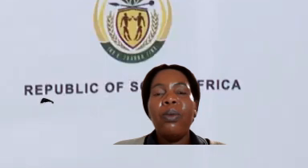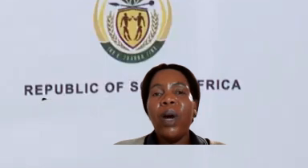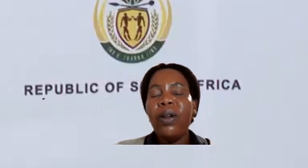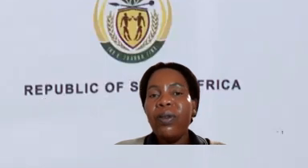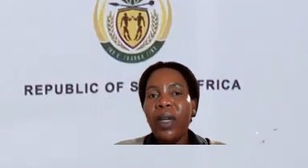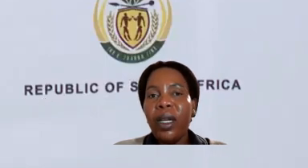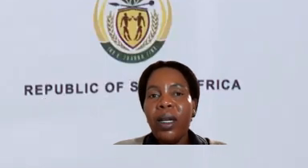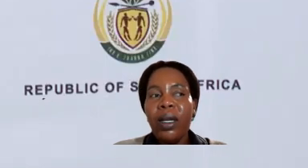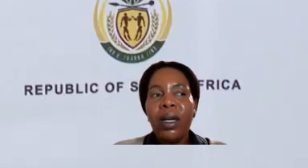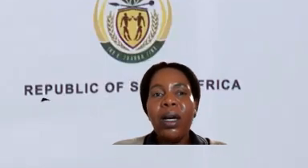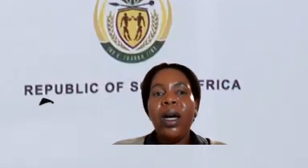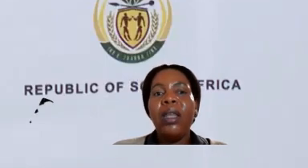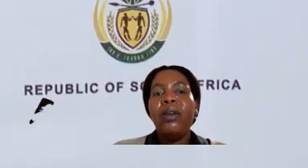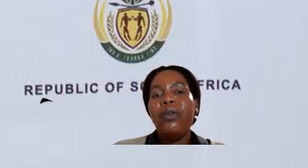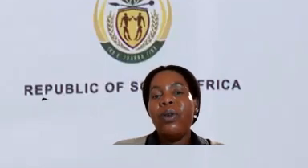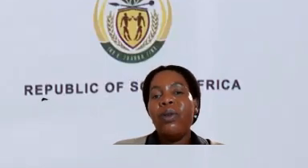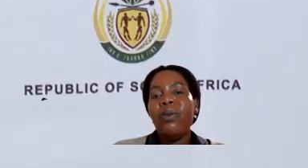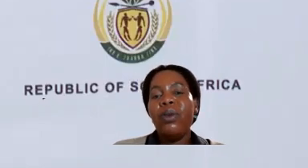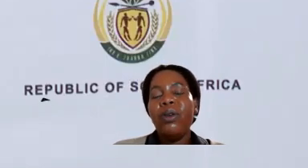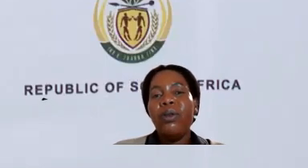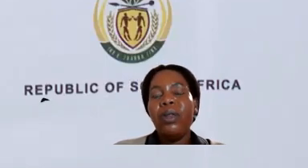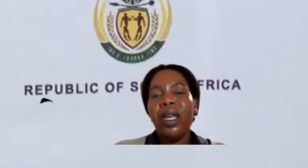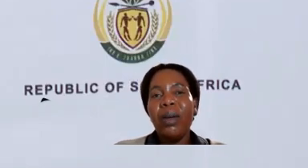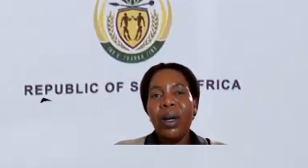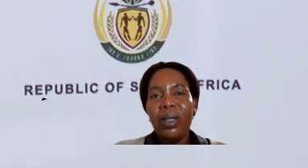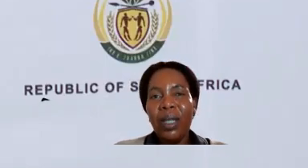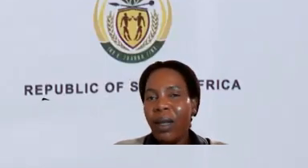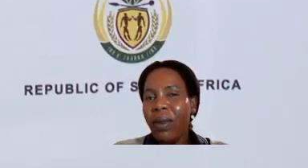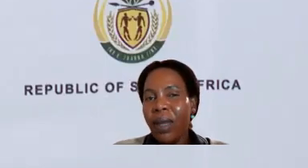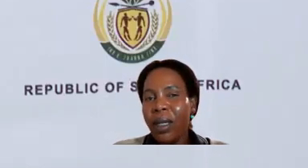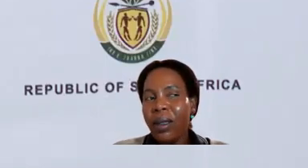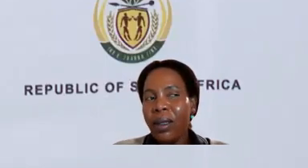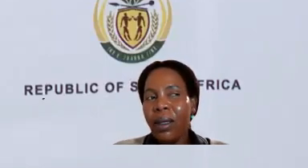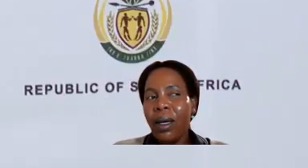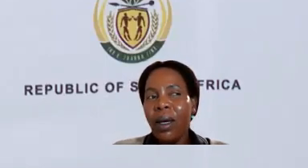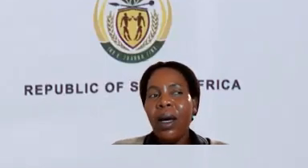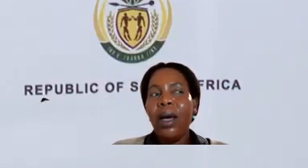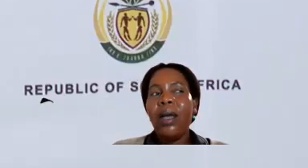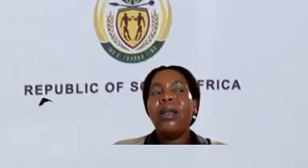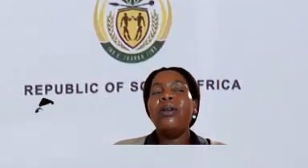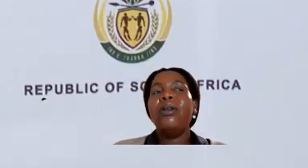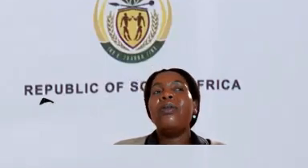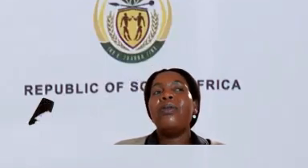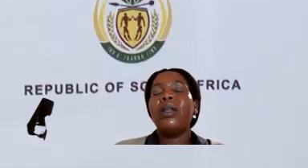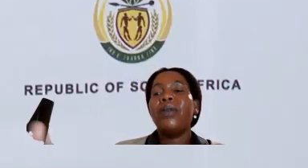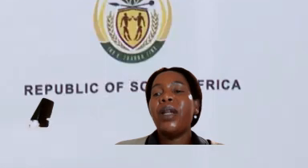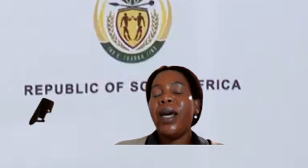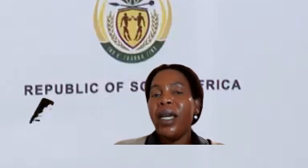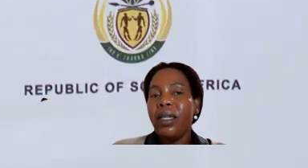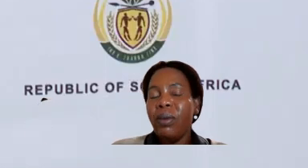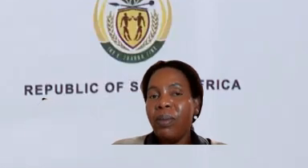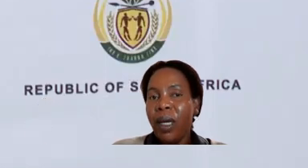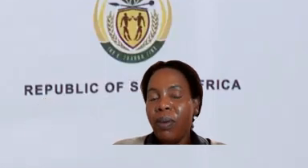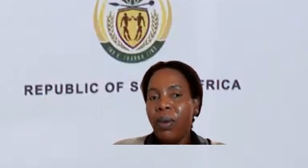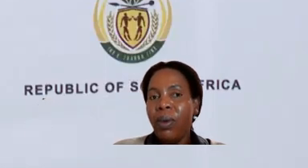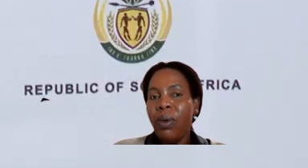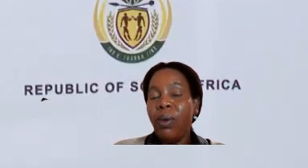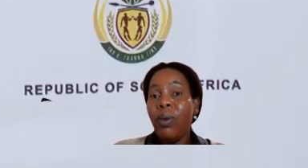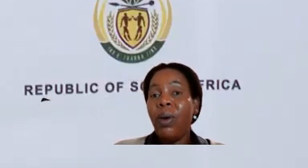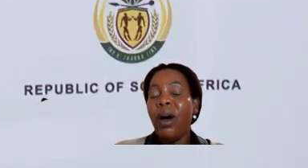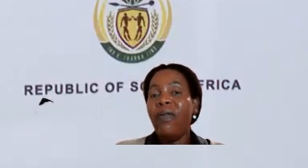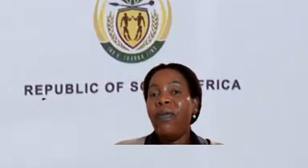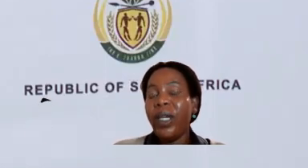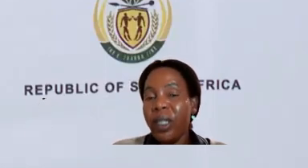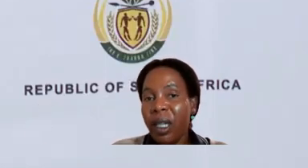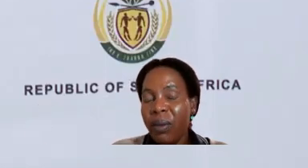you're wealthy, and therefore you think about certain things, and then you don't really relate with people